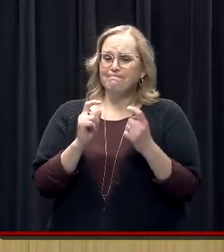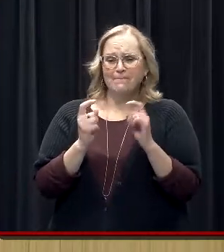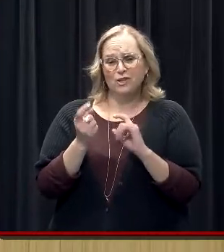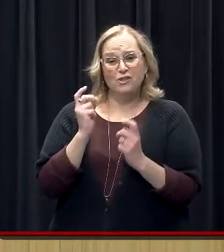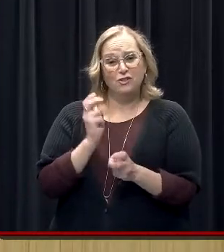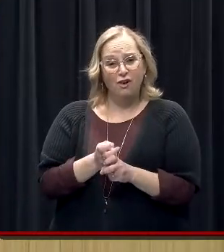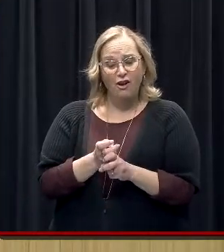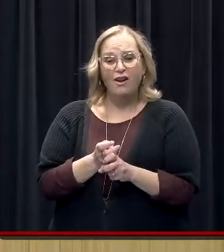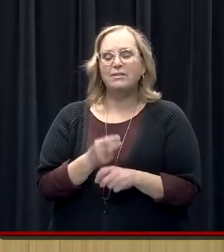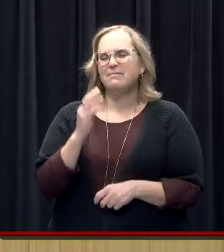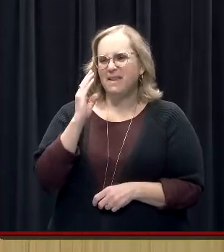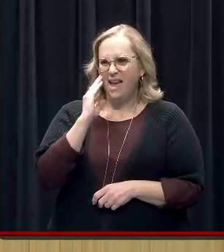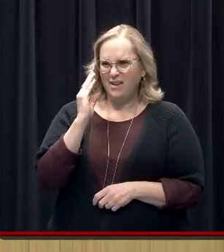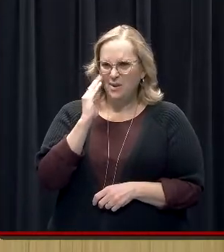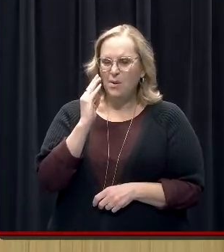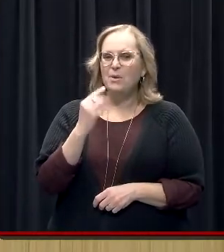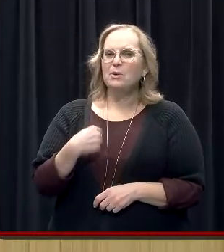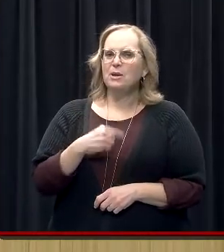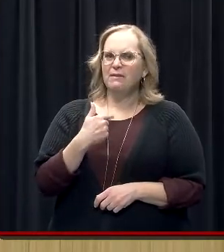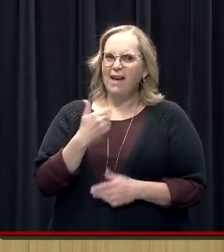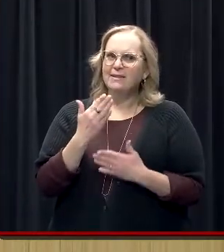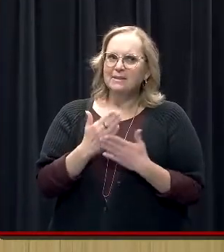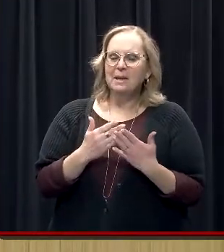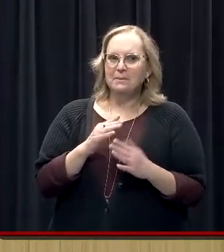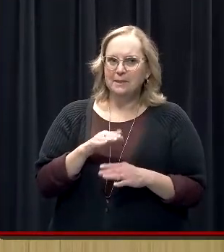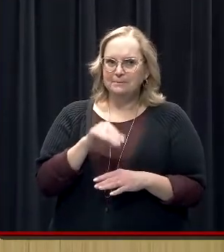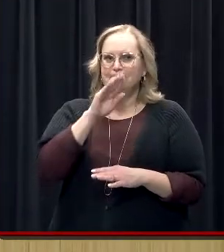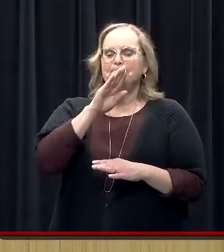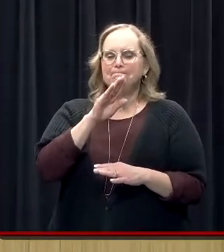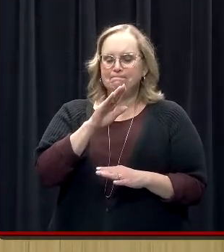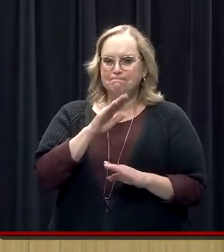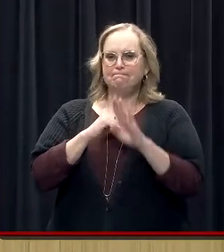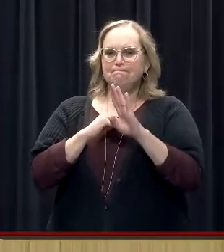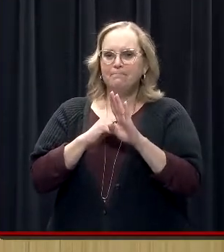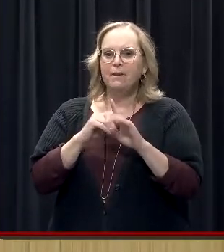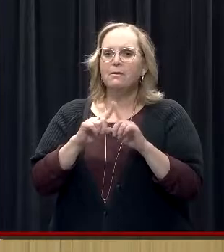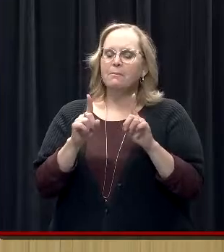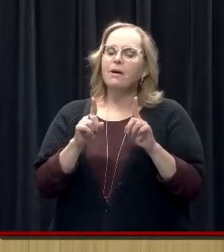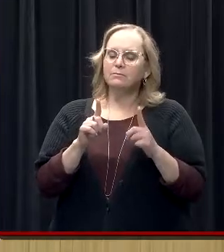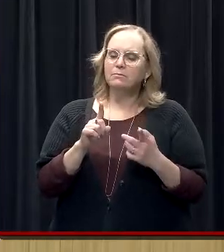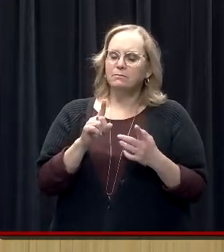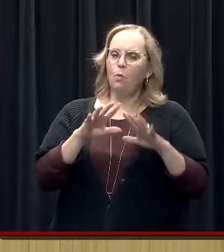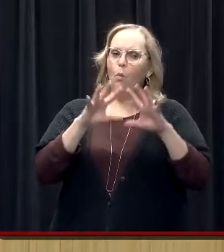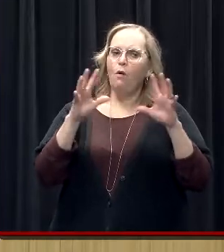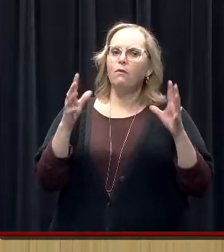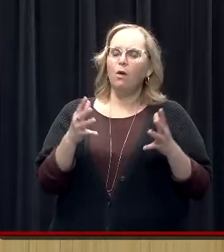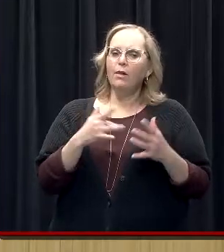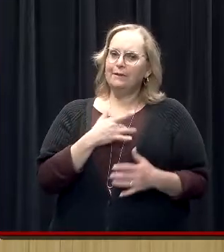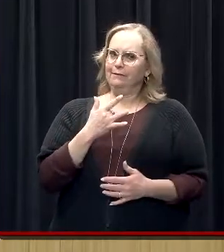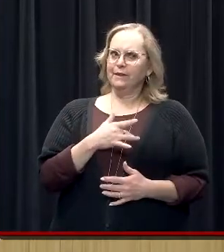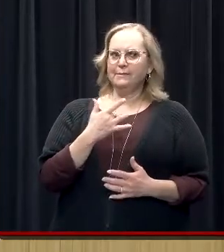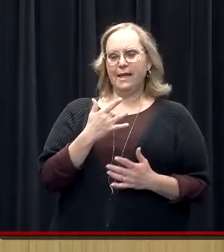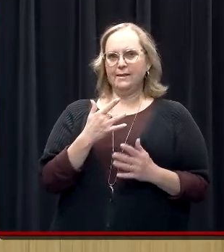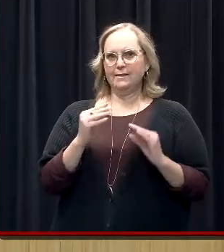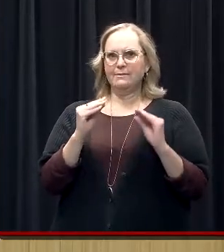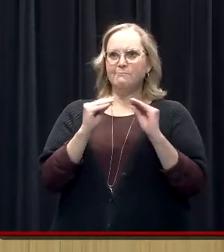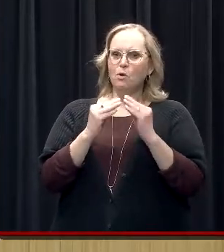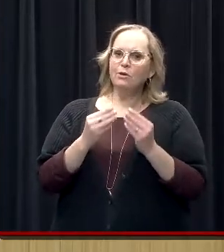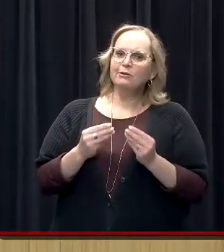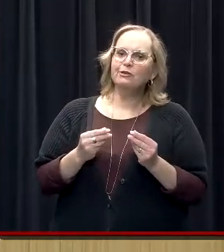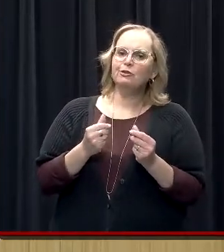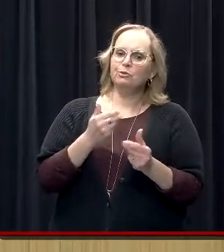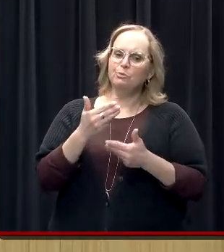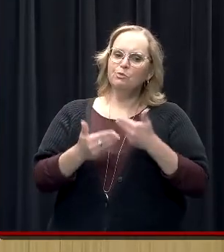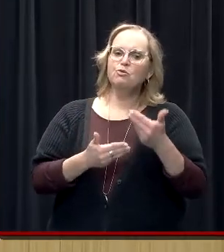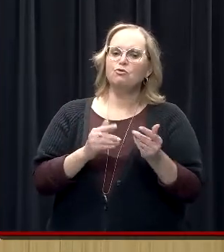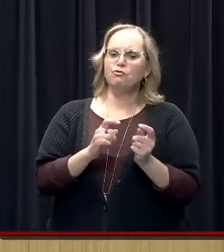and I know we've had speed bumps, but it really overall feels like we are having a smoother ride, making sure everybody gets